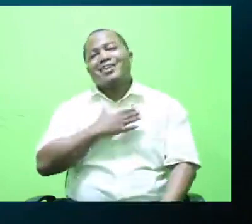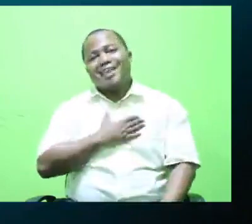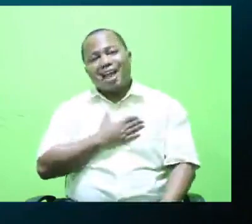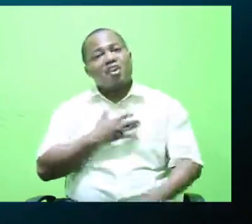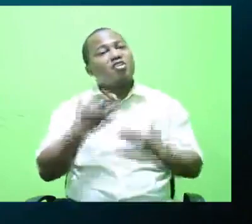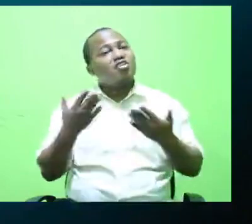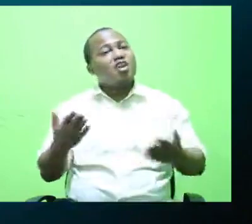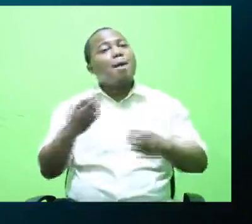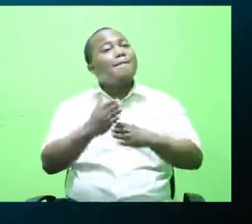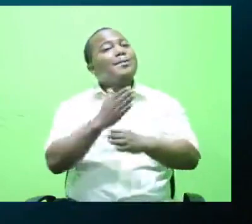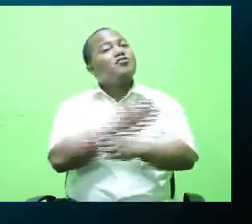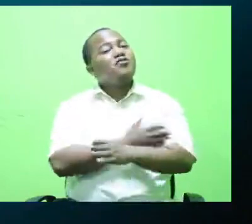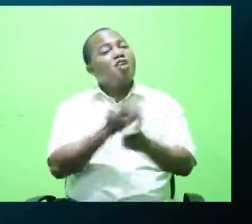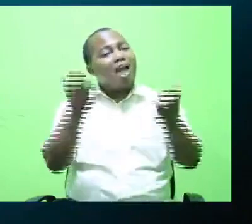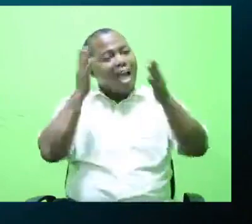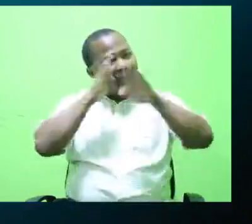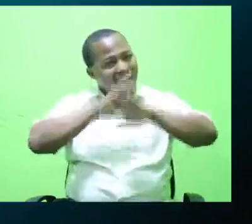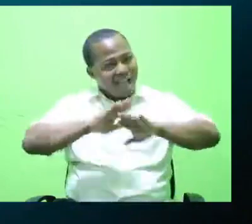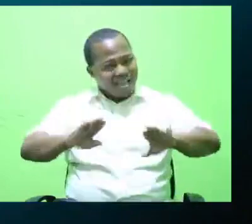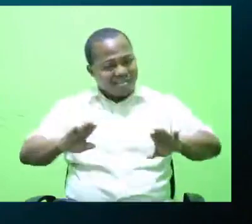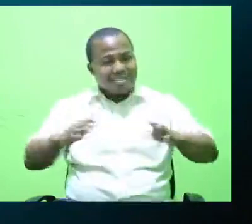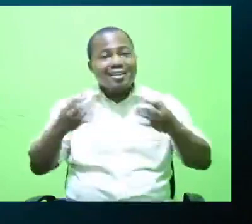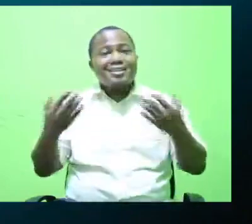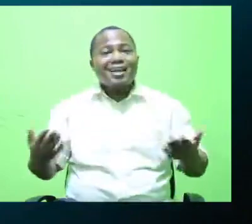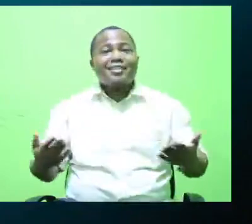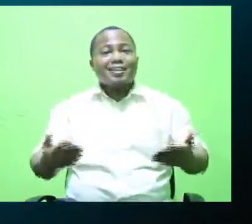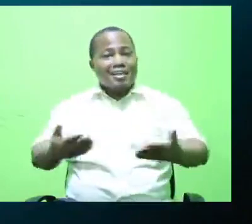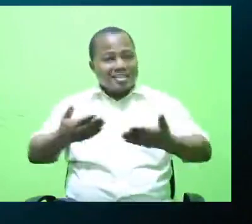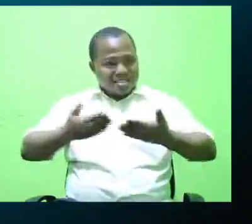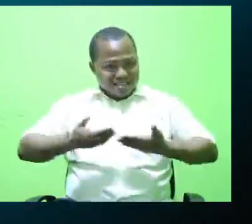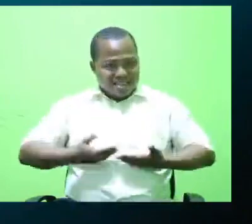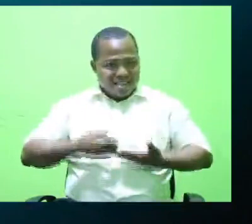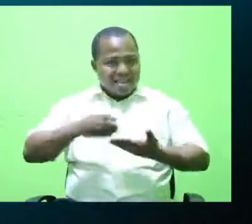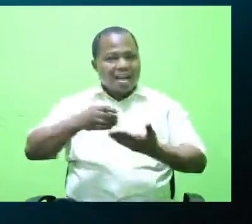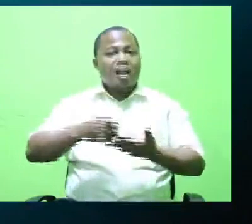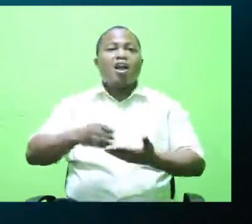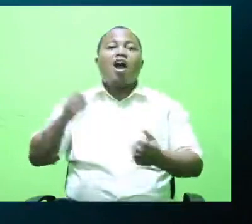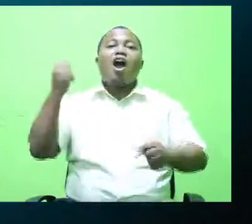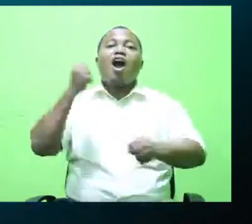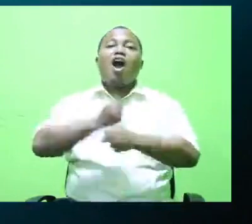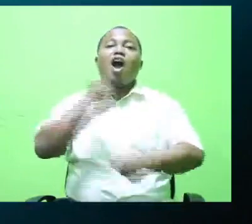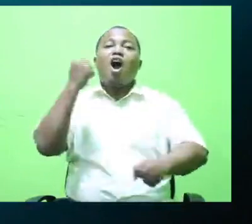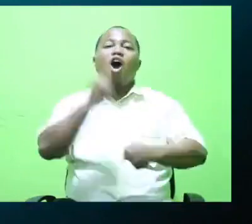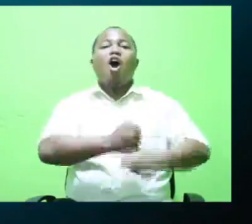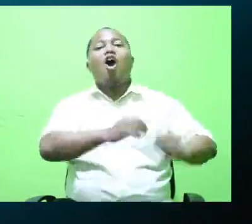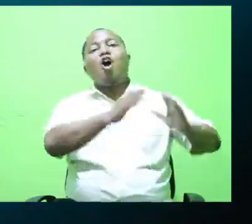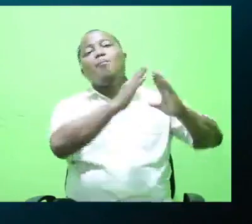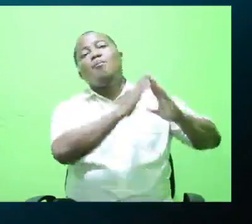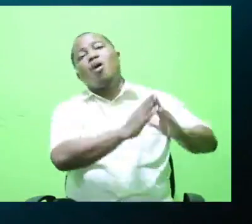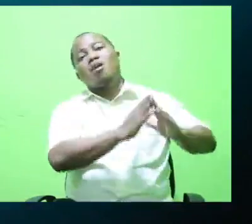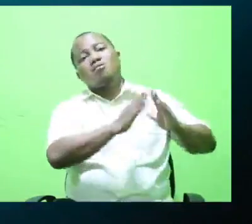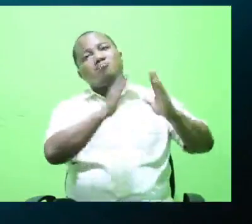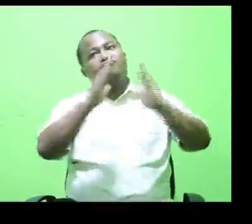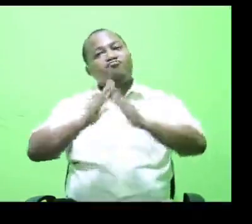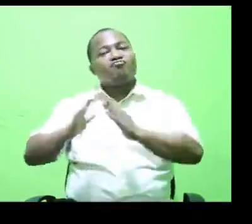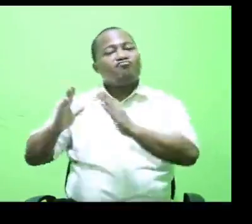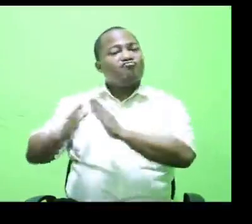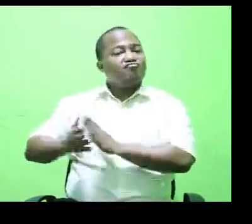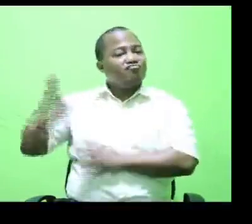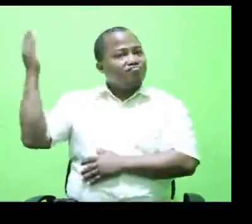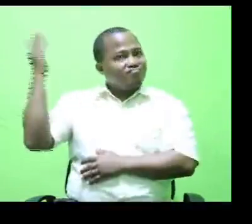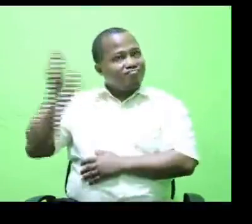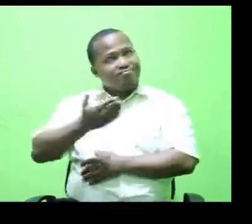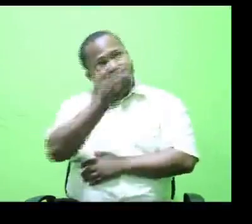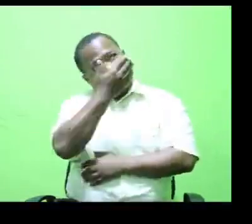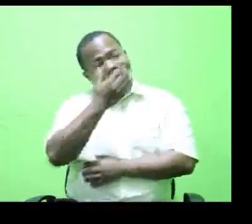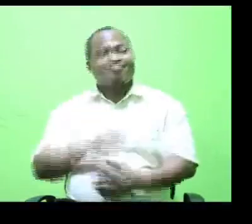So, before ending, let us take a homework as our task.